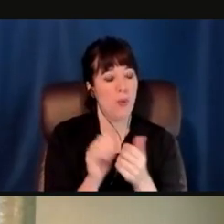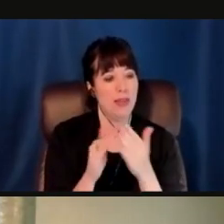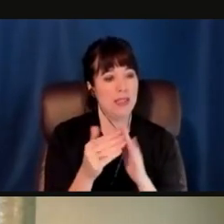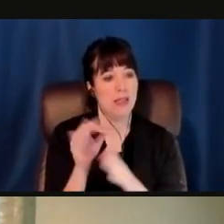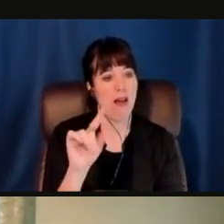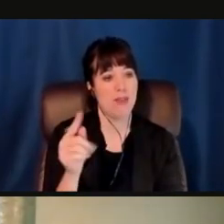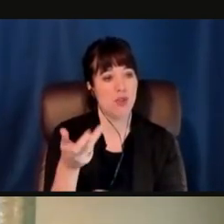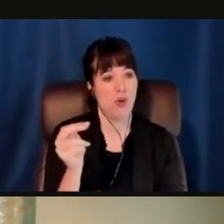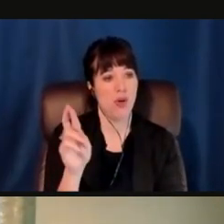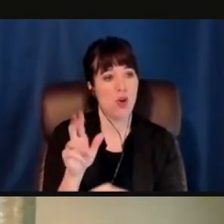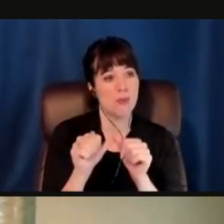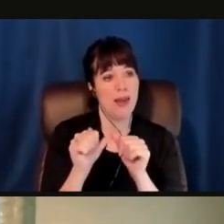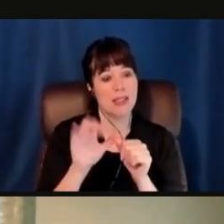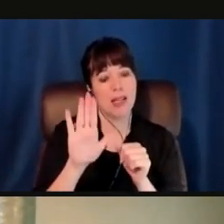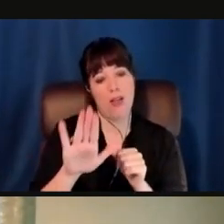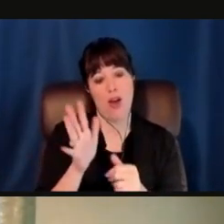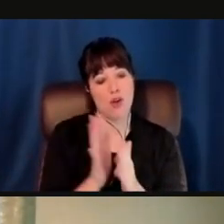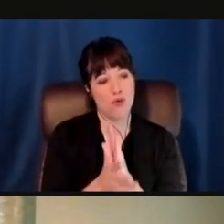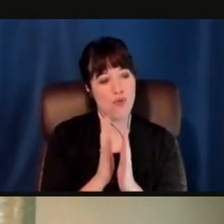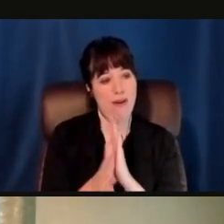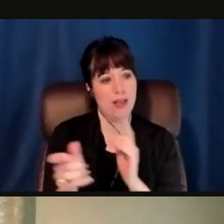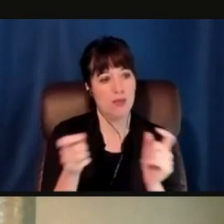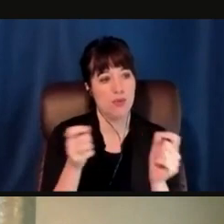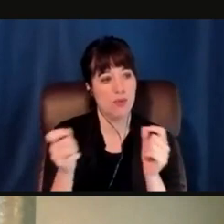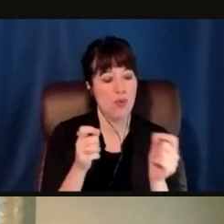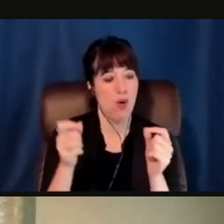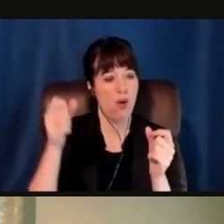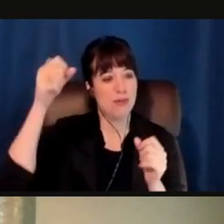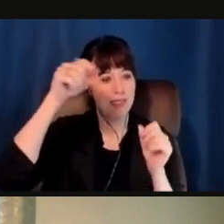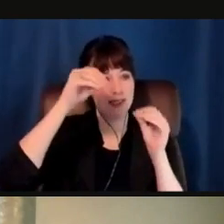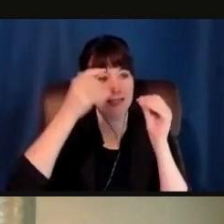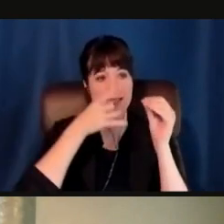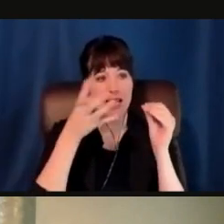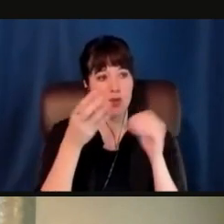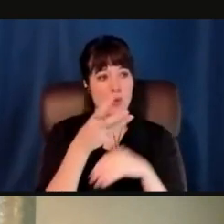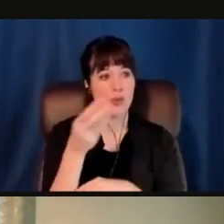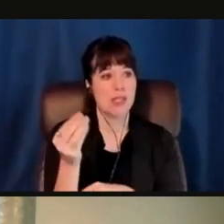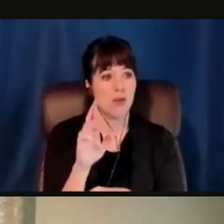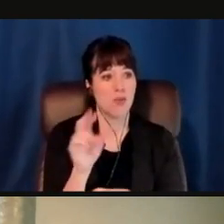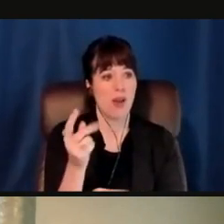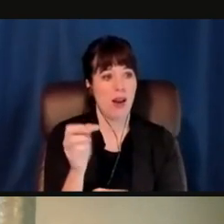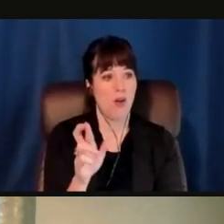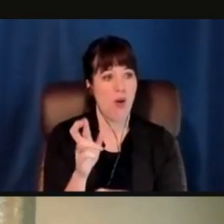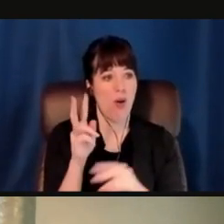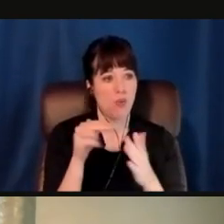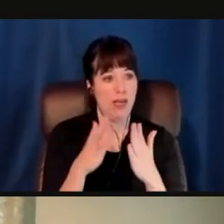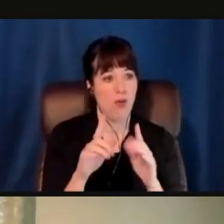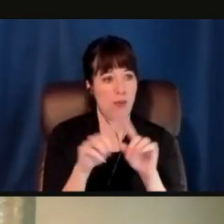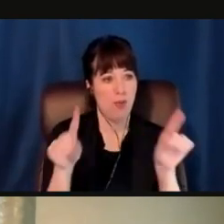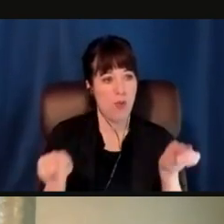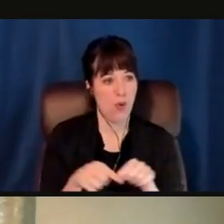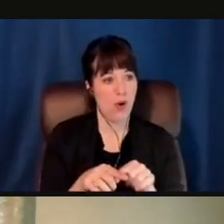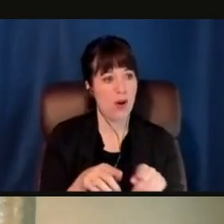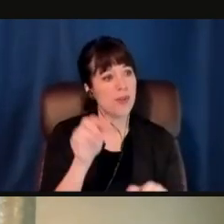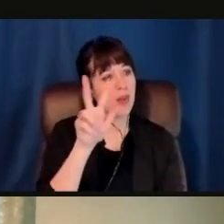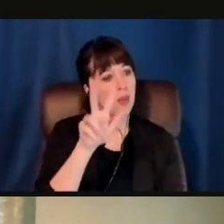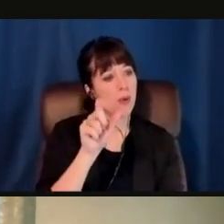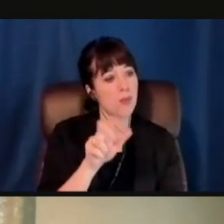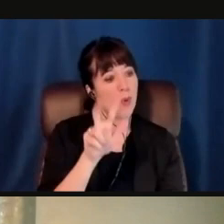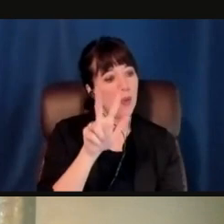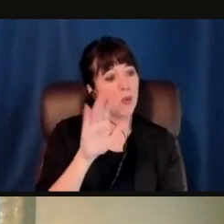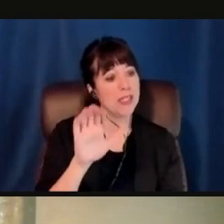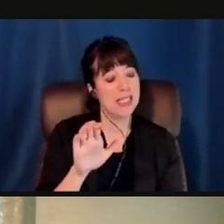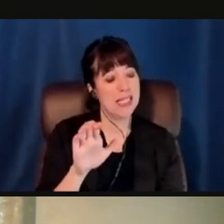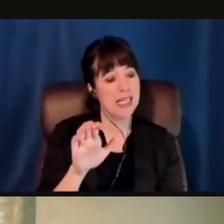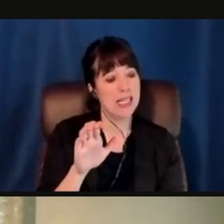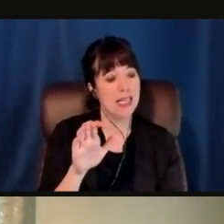control signals and radar reader boards or board equipment, excuse me. Item 3.3C, the intergovernmental